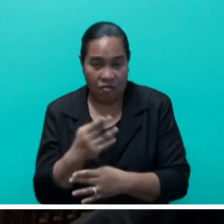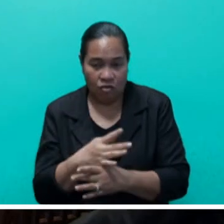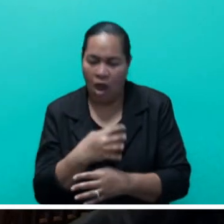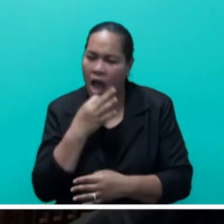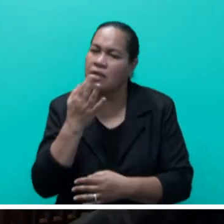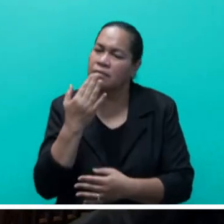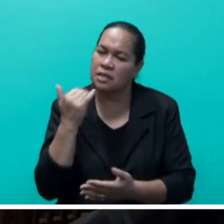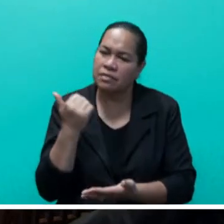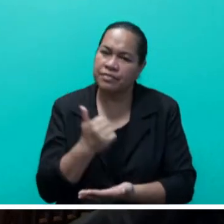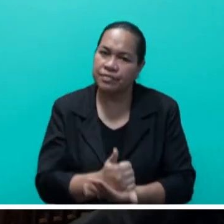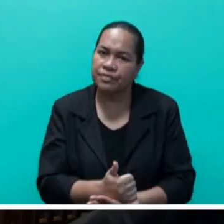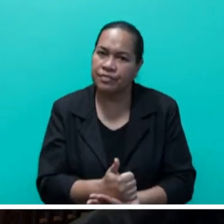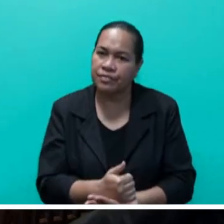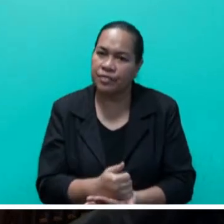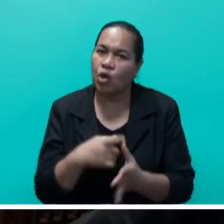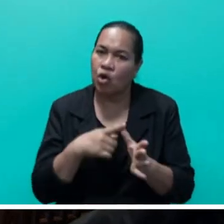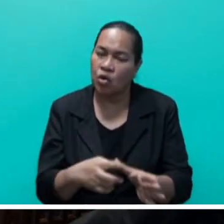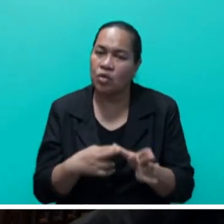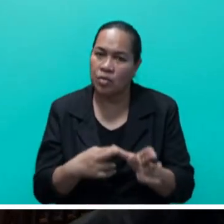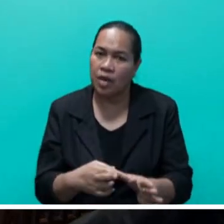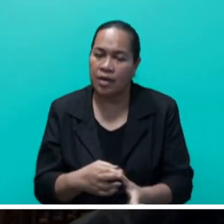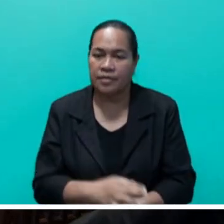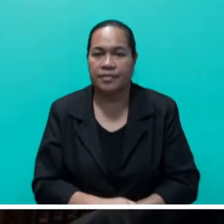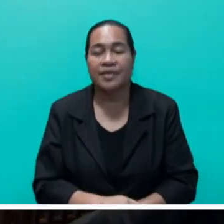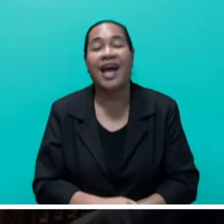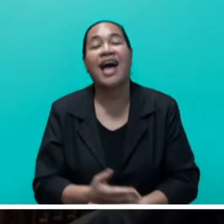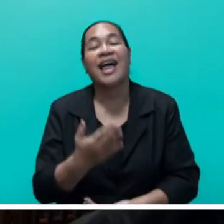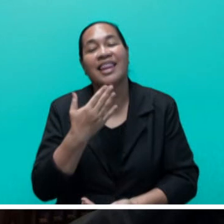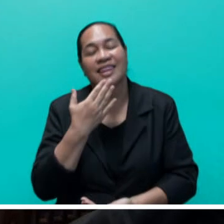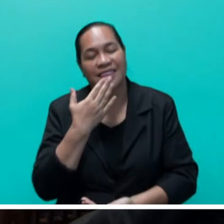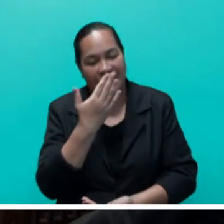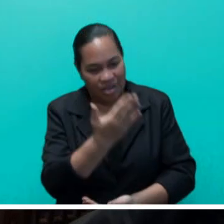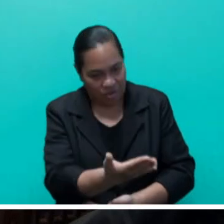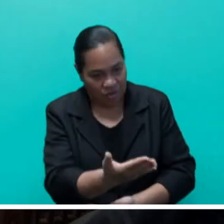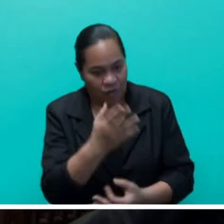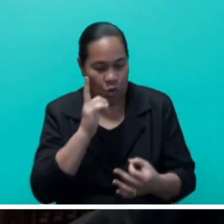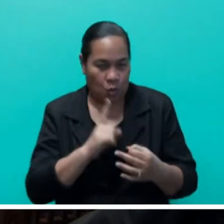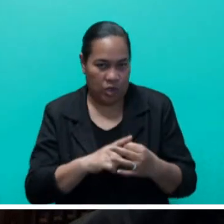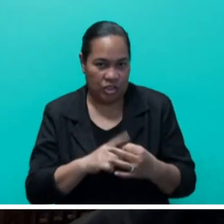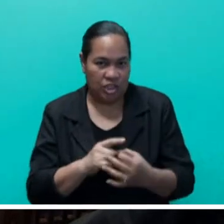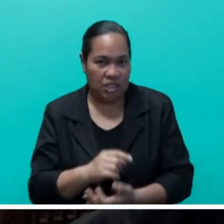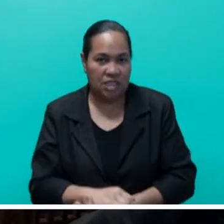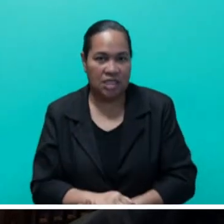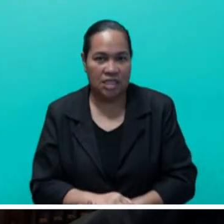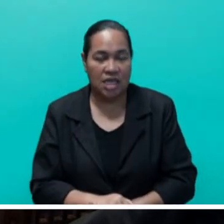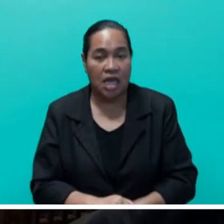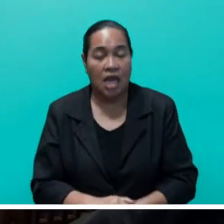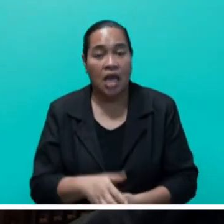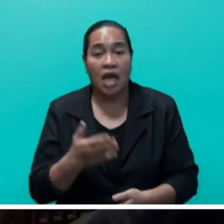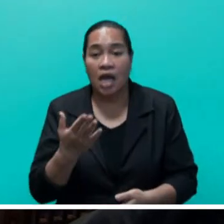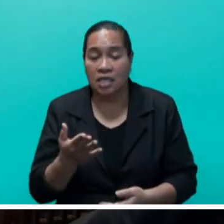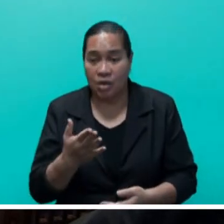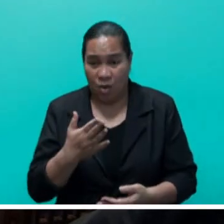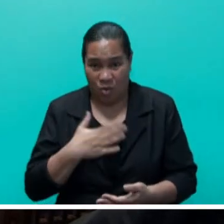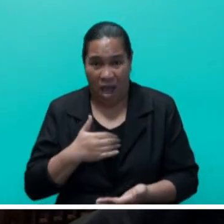Thank you, Honourable Speaker. And I would like to thank the Honourable Member for the question. Honourable Speaker, to answer the